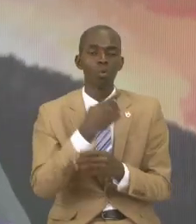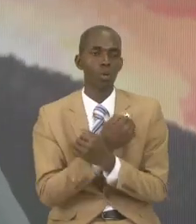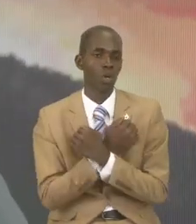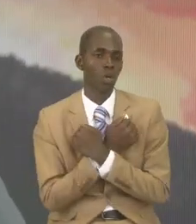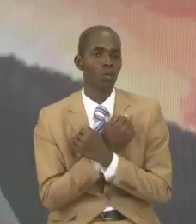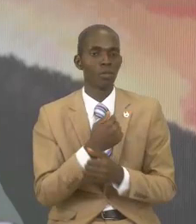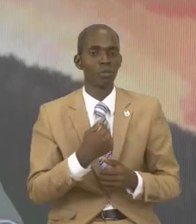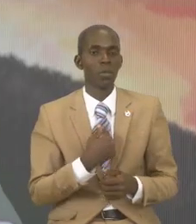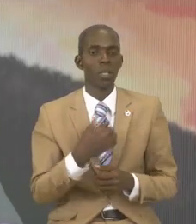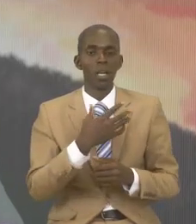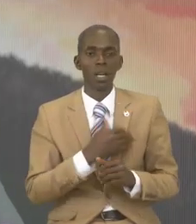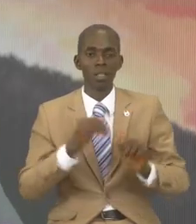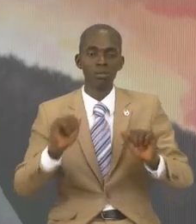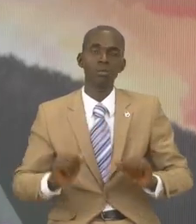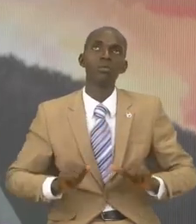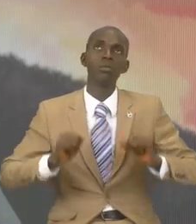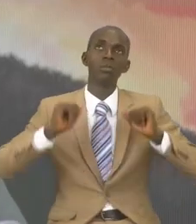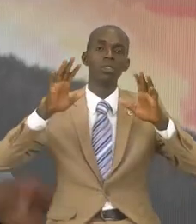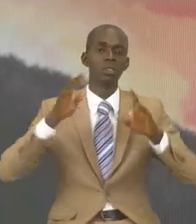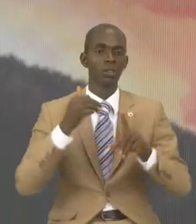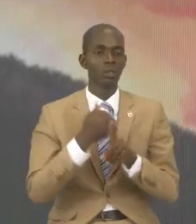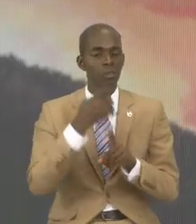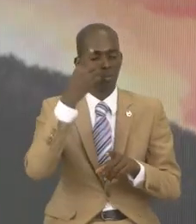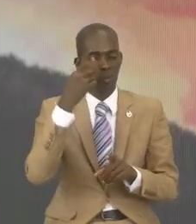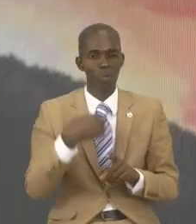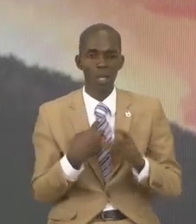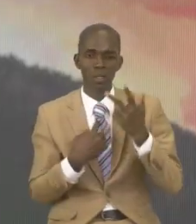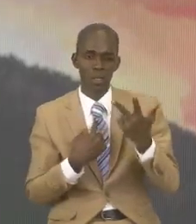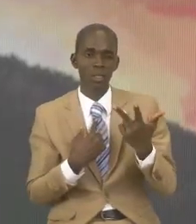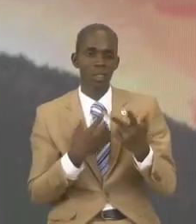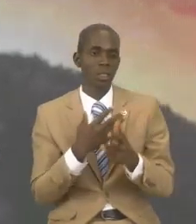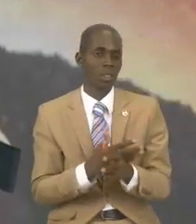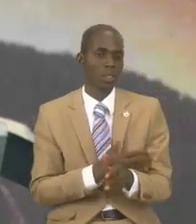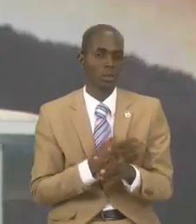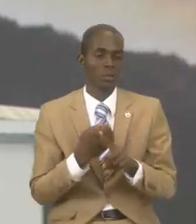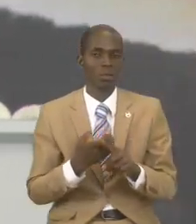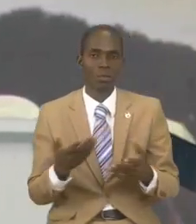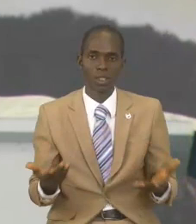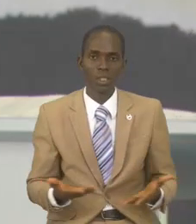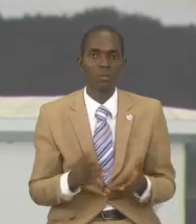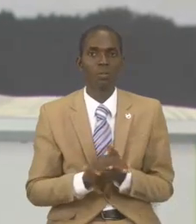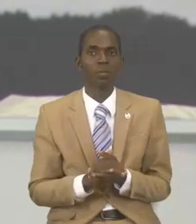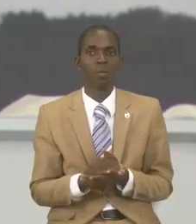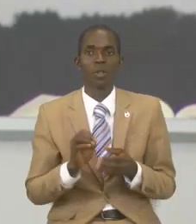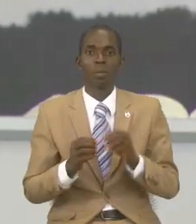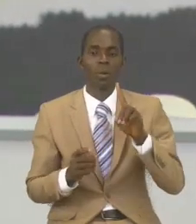and gave himself for me. Three things. Number one, the proven